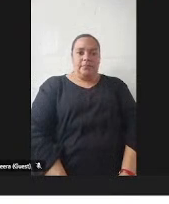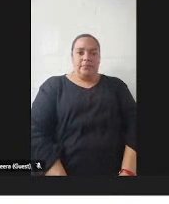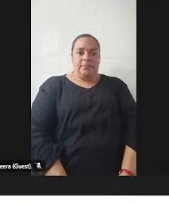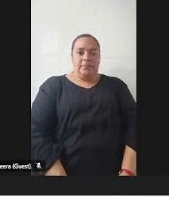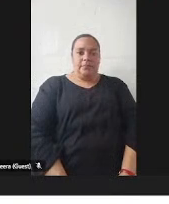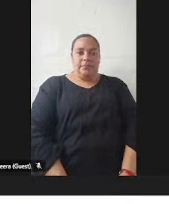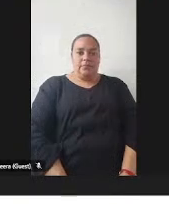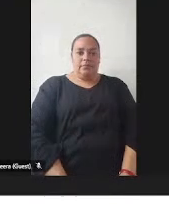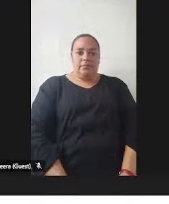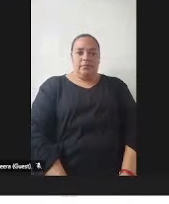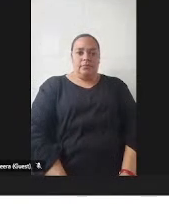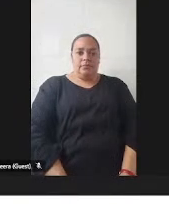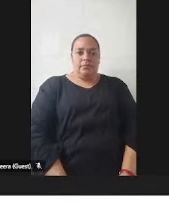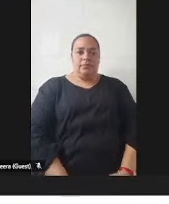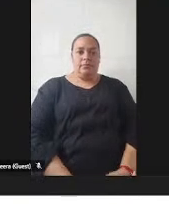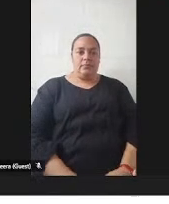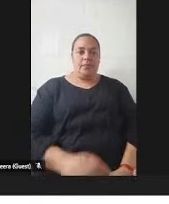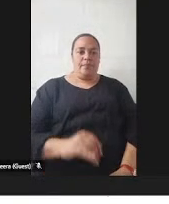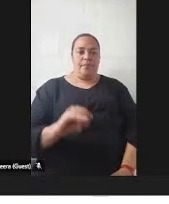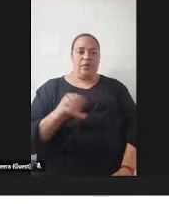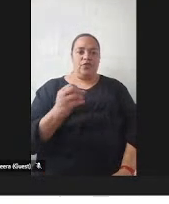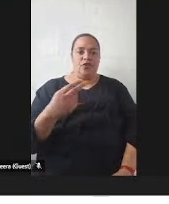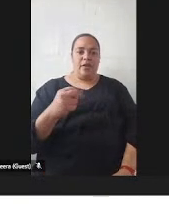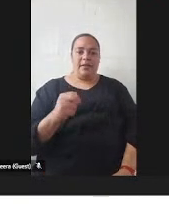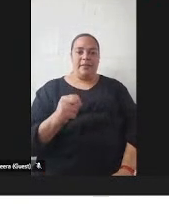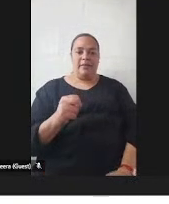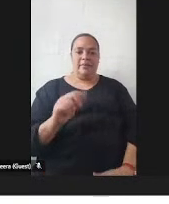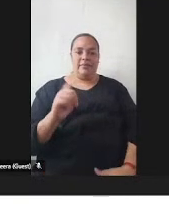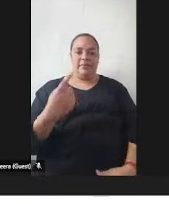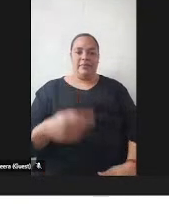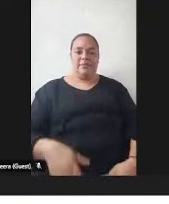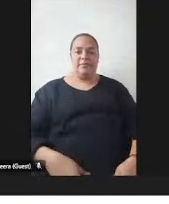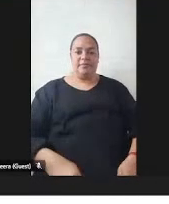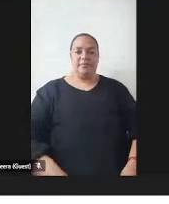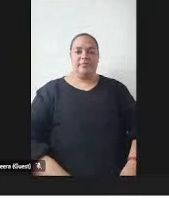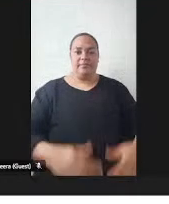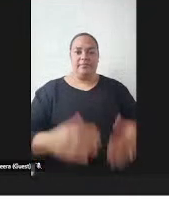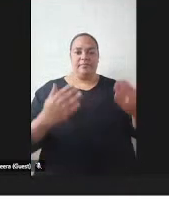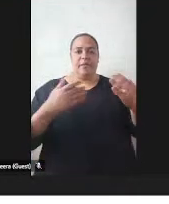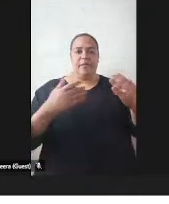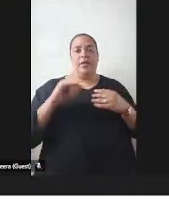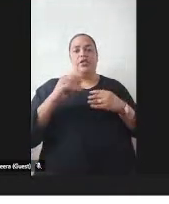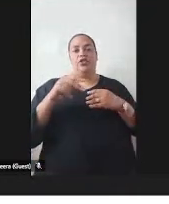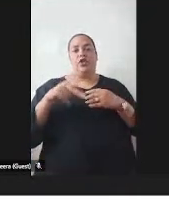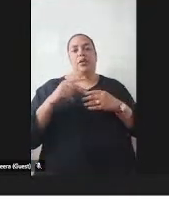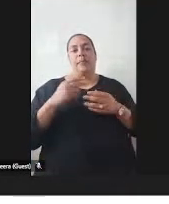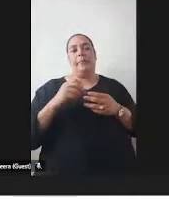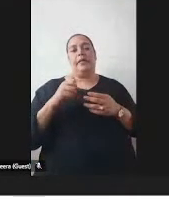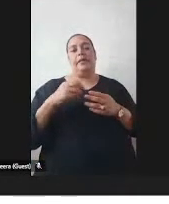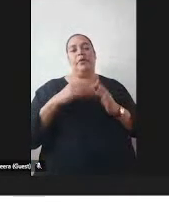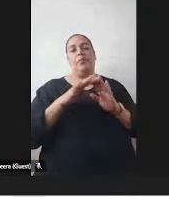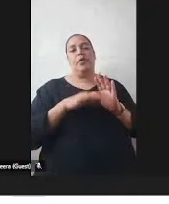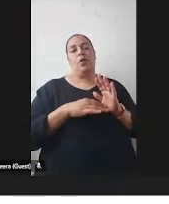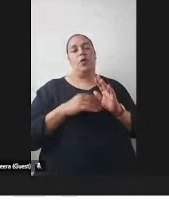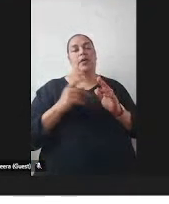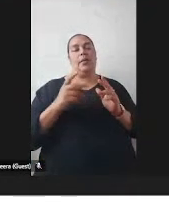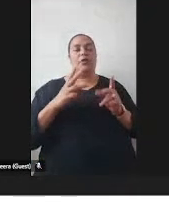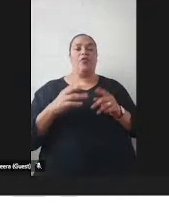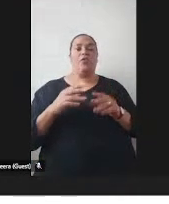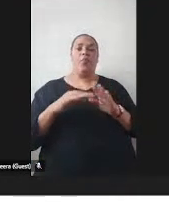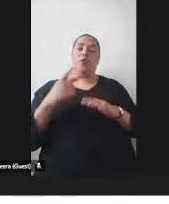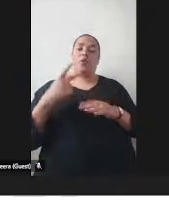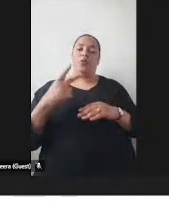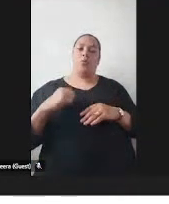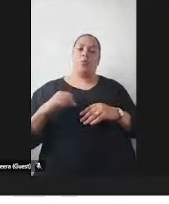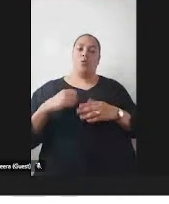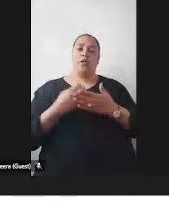Let's start with you, John, maybe in that order. Okay, John Peters, Program Manager for Program 2, which is Municipal Economic Support, Rate